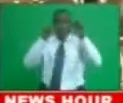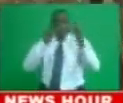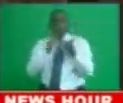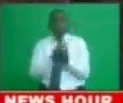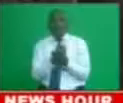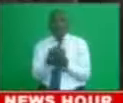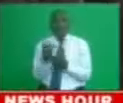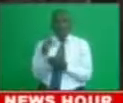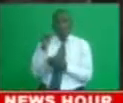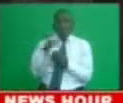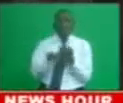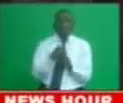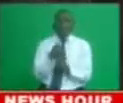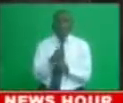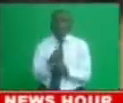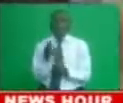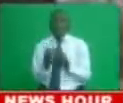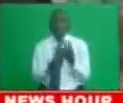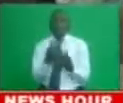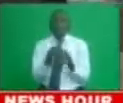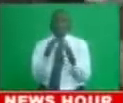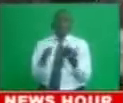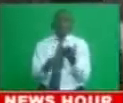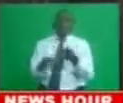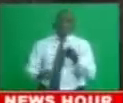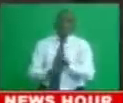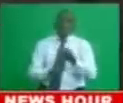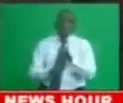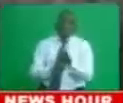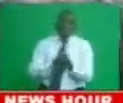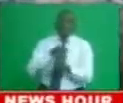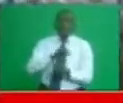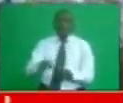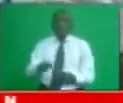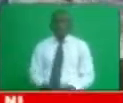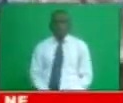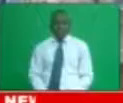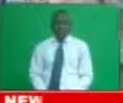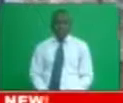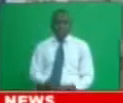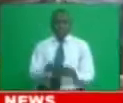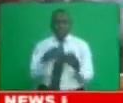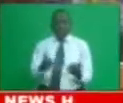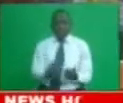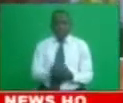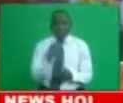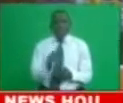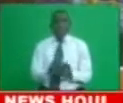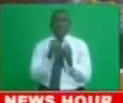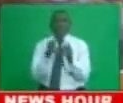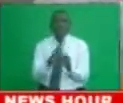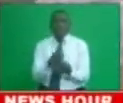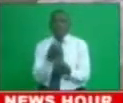for the past 15 years visits the house to support the upkeep of the children. This time, she gave out